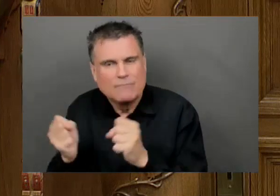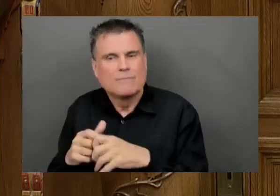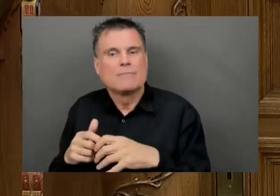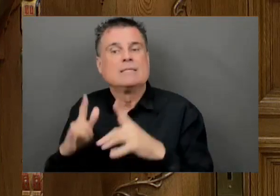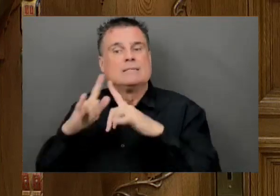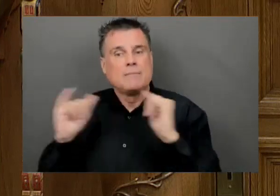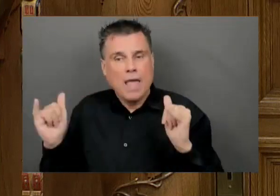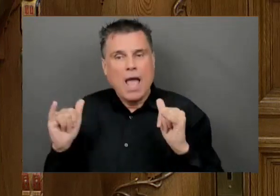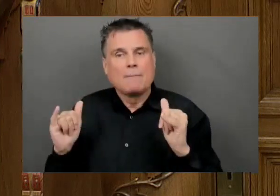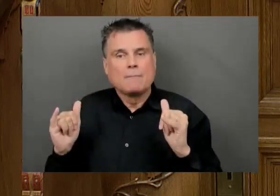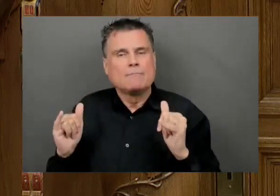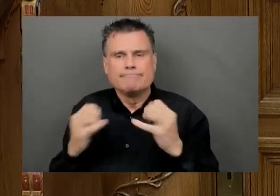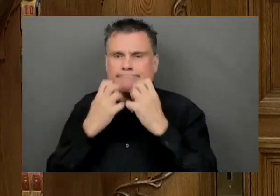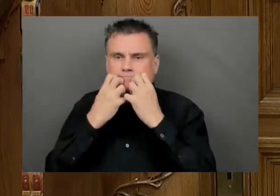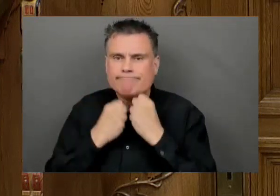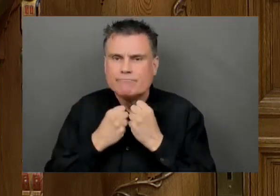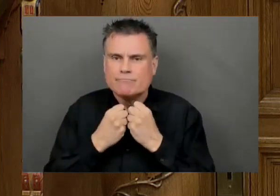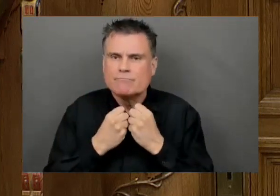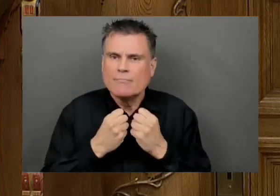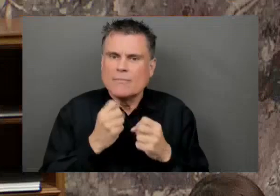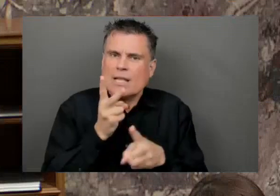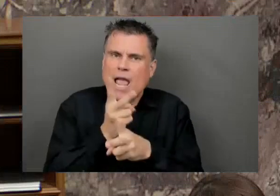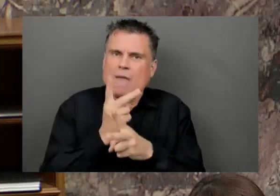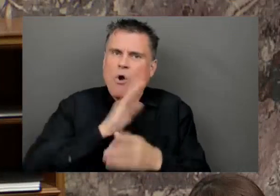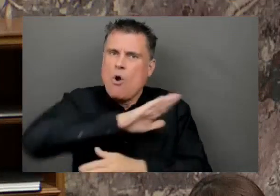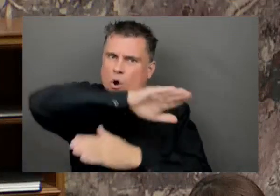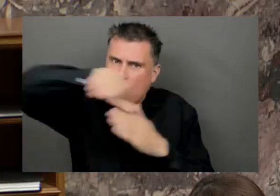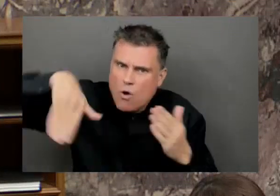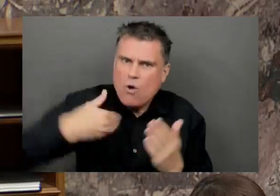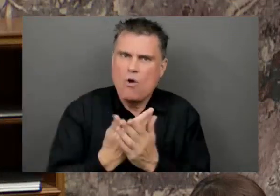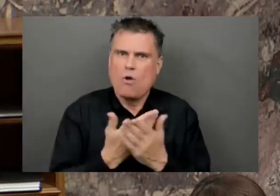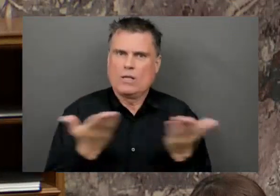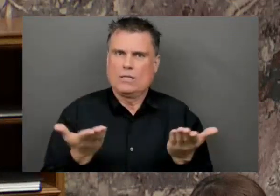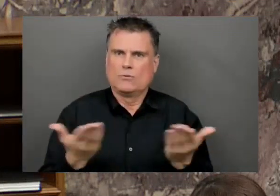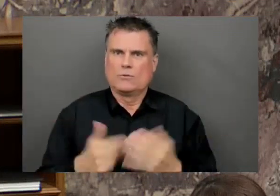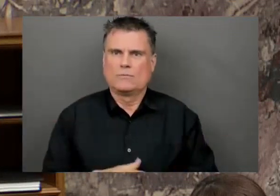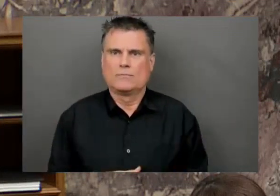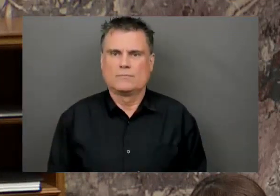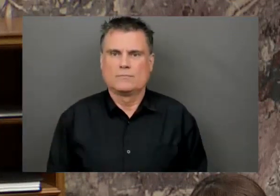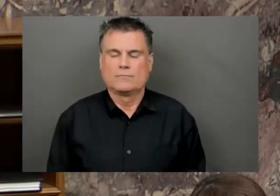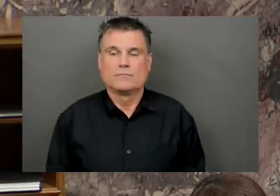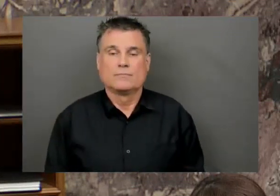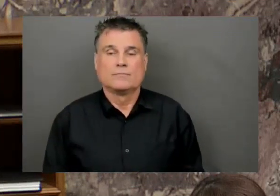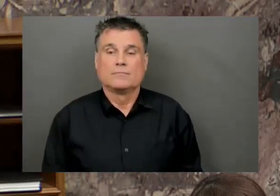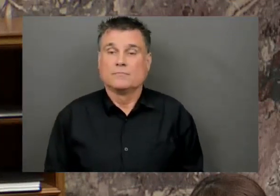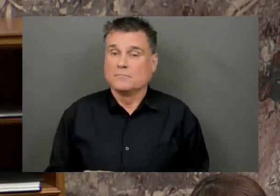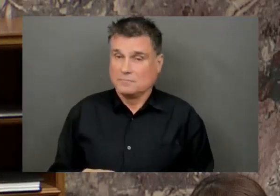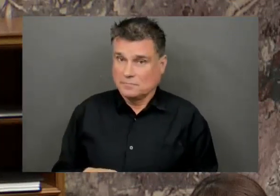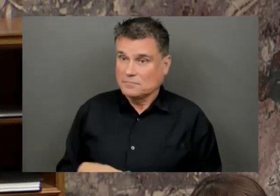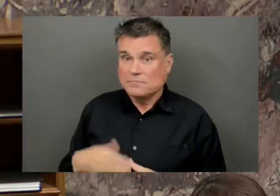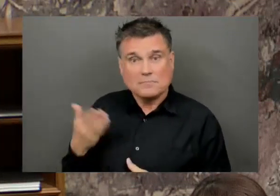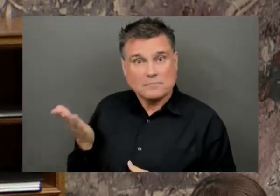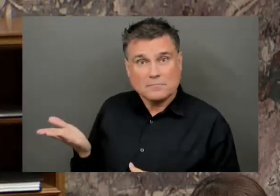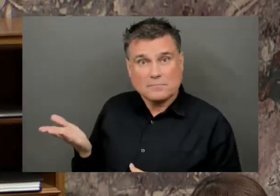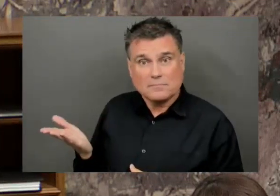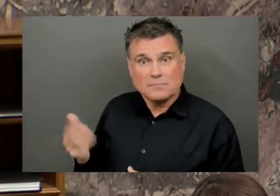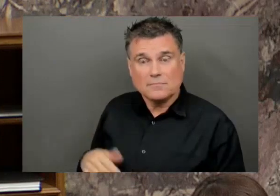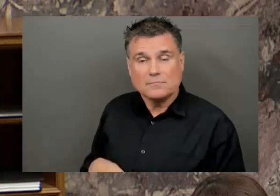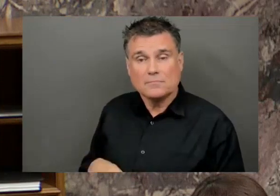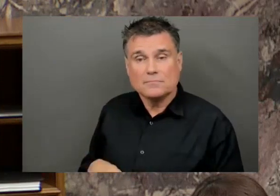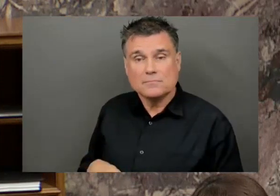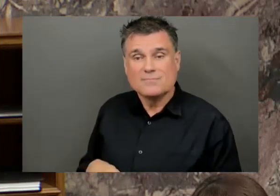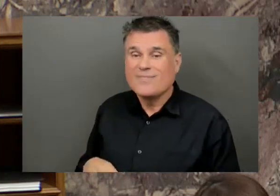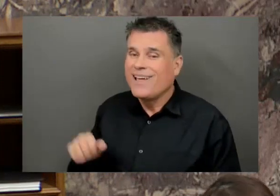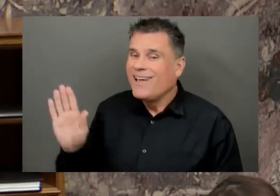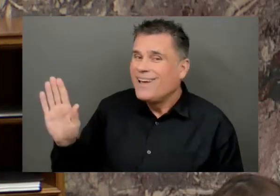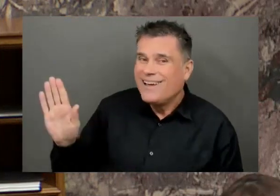Leader of the Official Opposition, supplemental. Well, thank you, Mr. Speaker, but the reality is we also need to keep our nurses and our patients